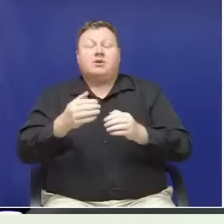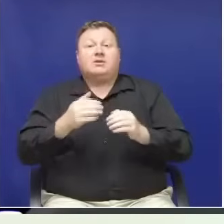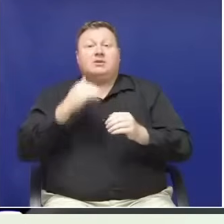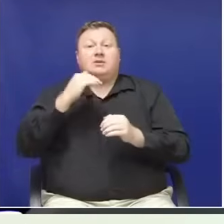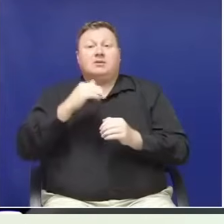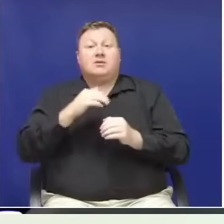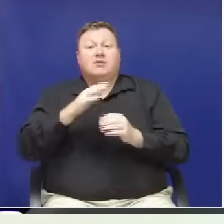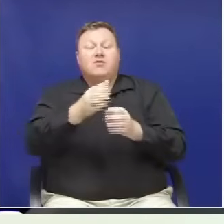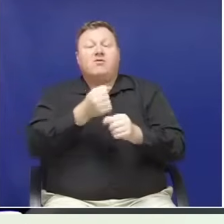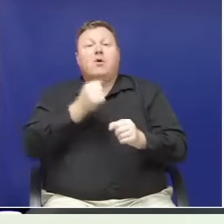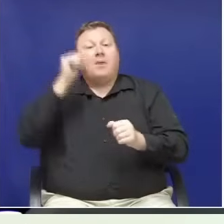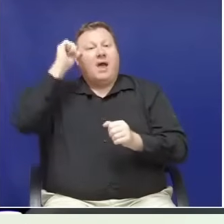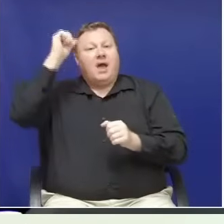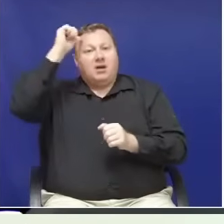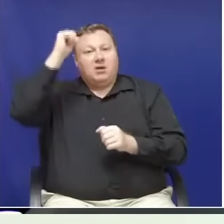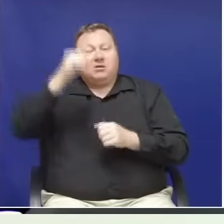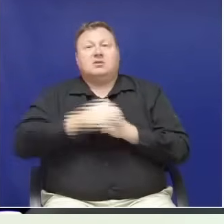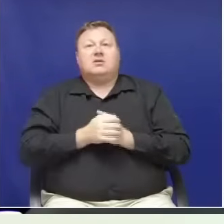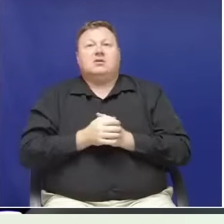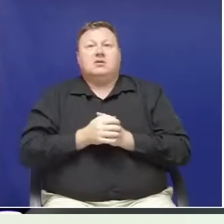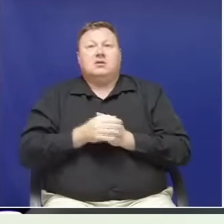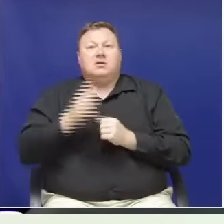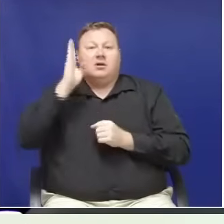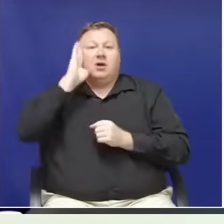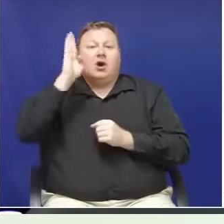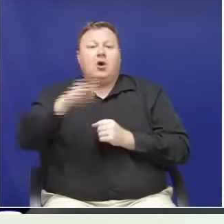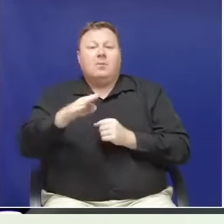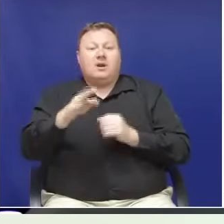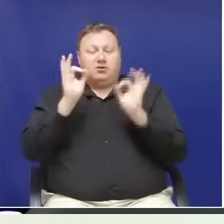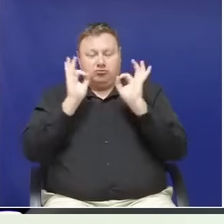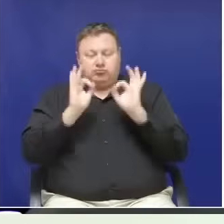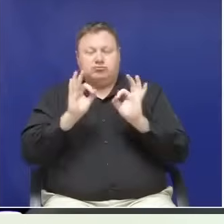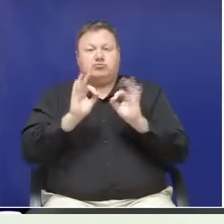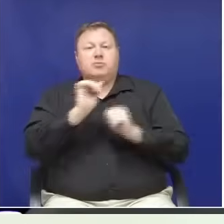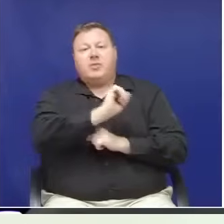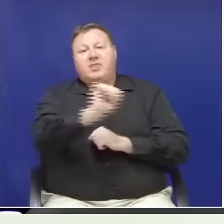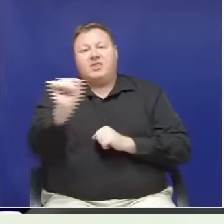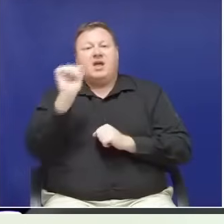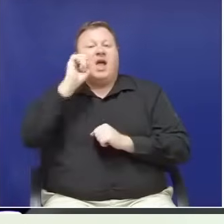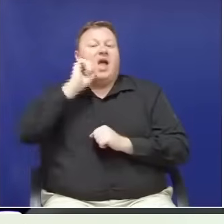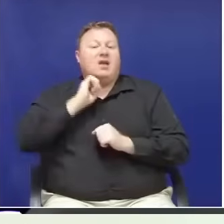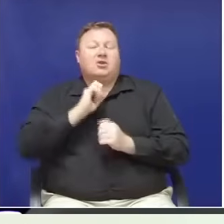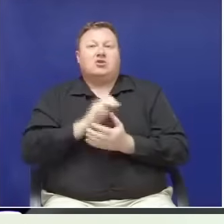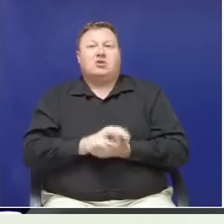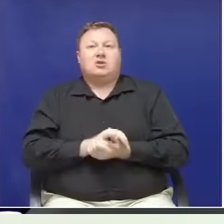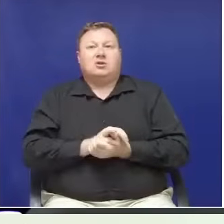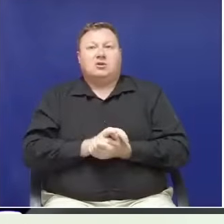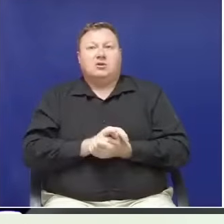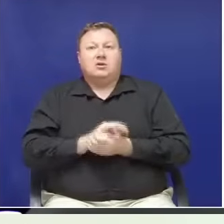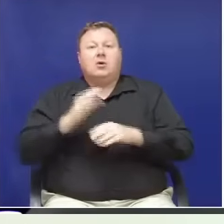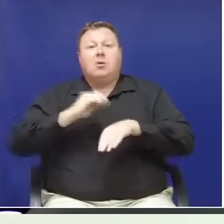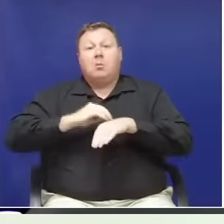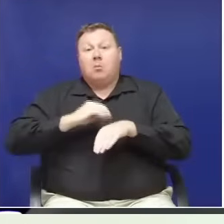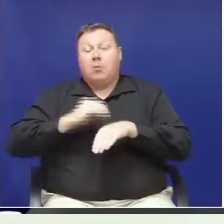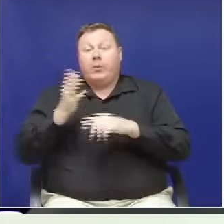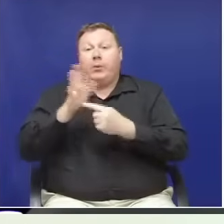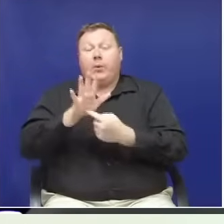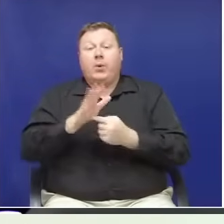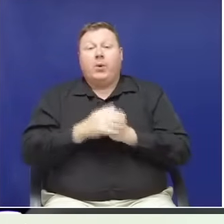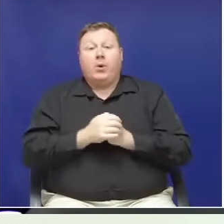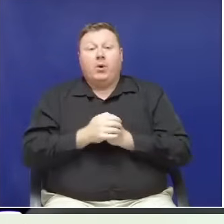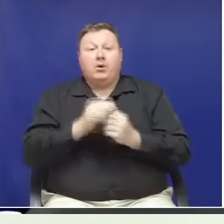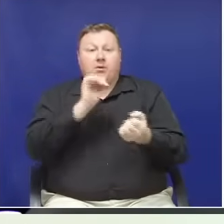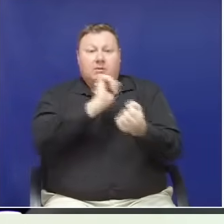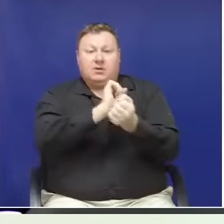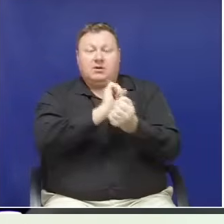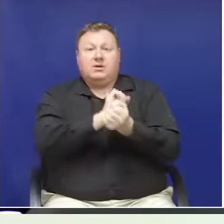offenders and in accommodation appropriate to their age. Furthermore, offenders between